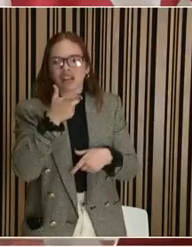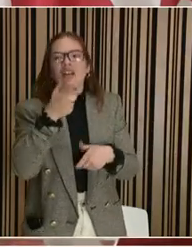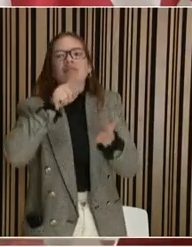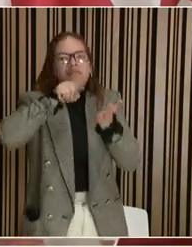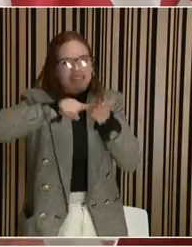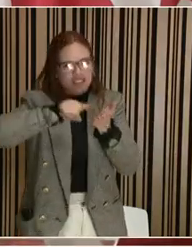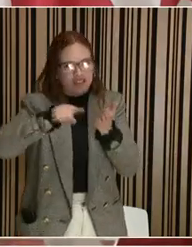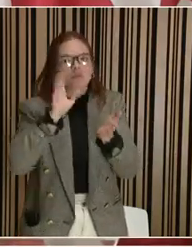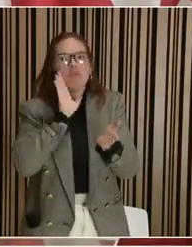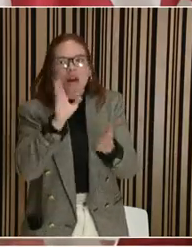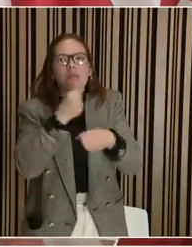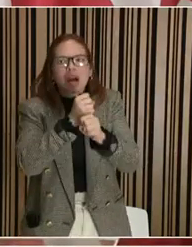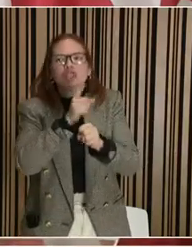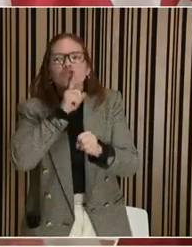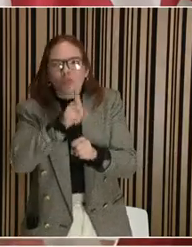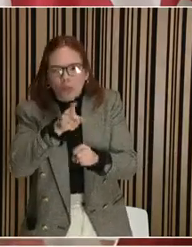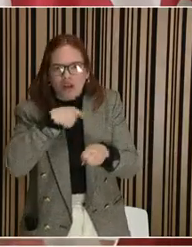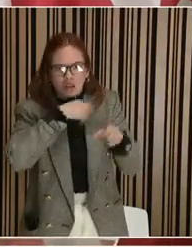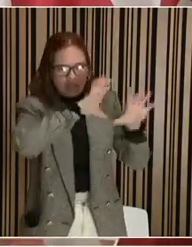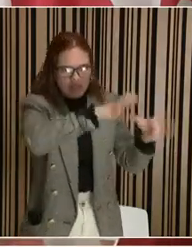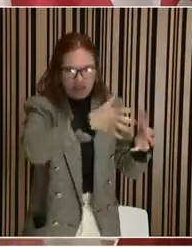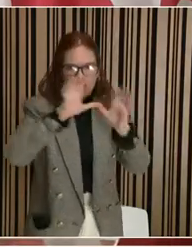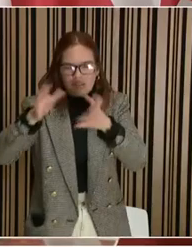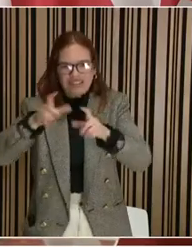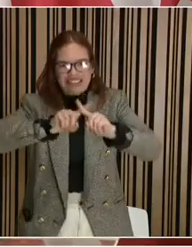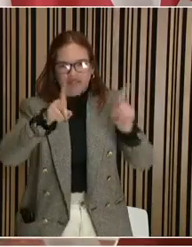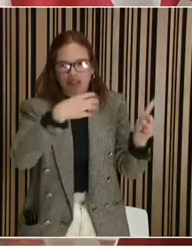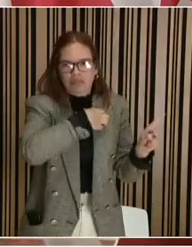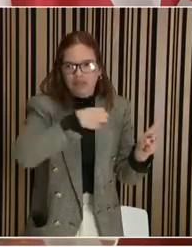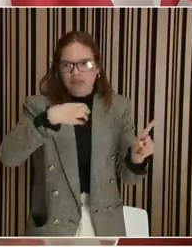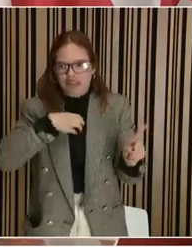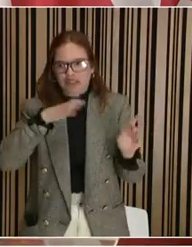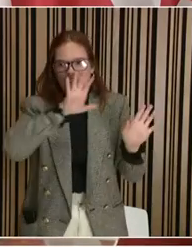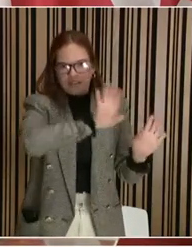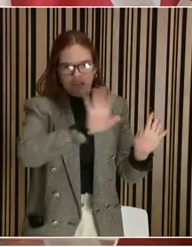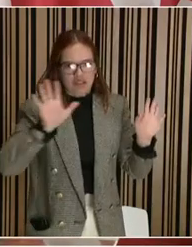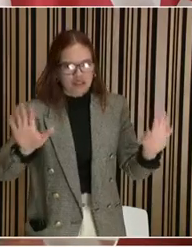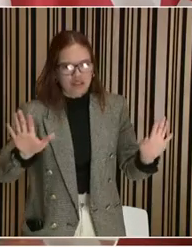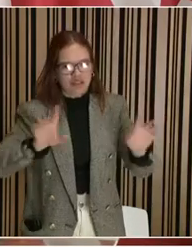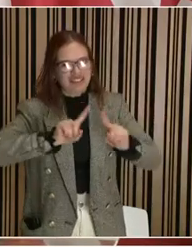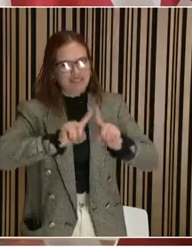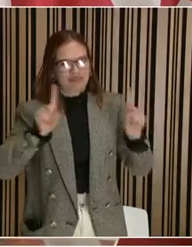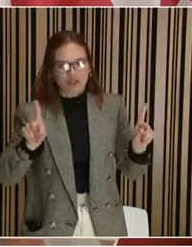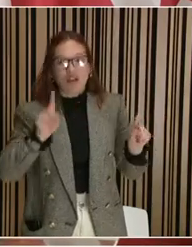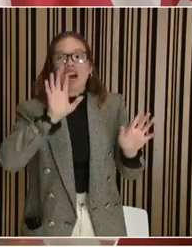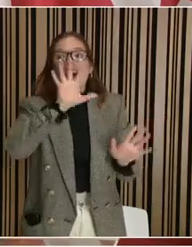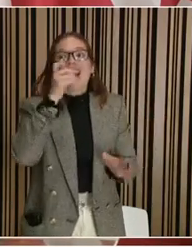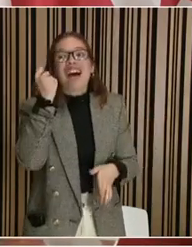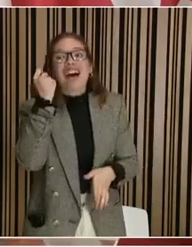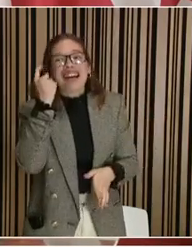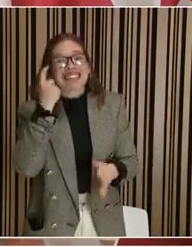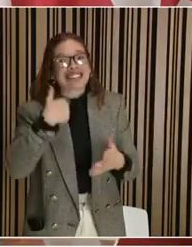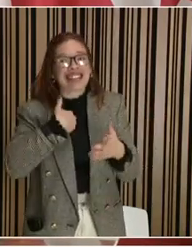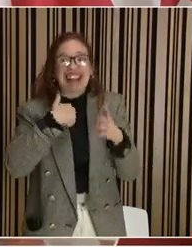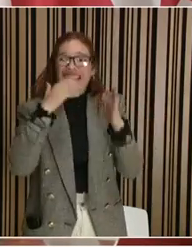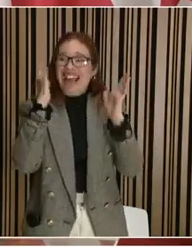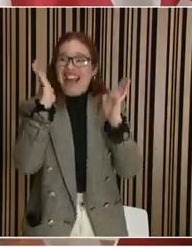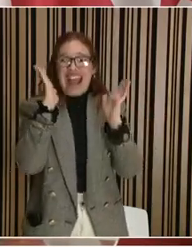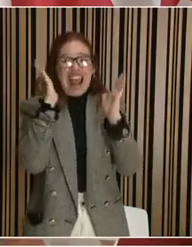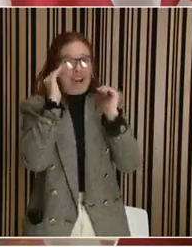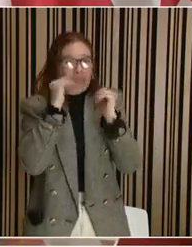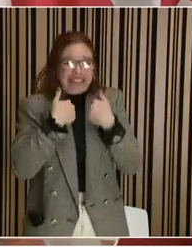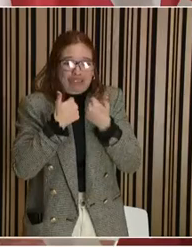of their complaint rather than mixing it up. And I hope that explains it a little better. I'm sorry about that. That's